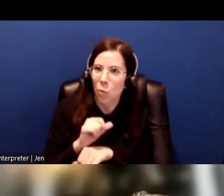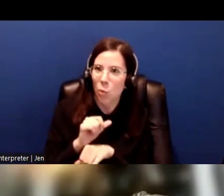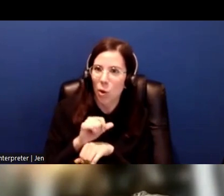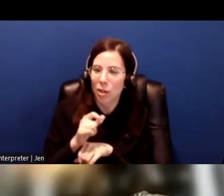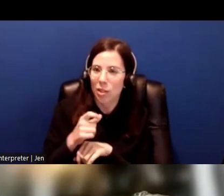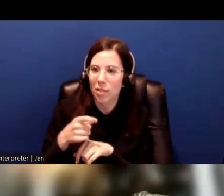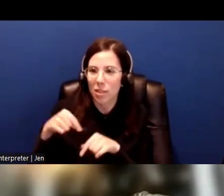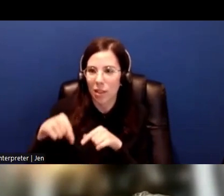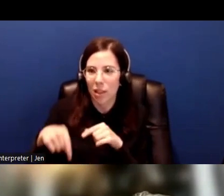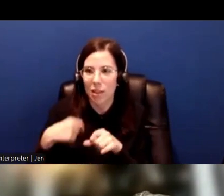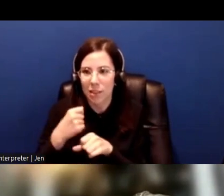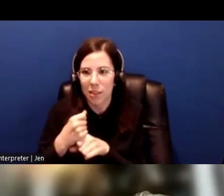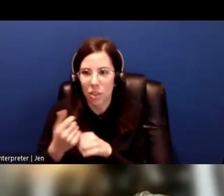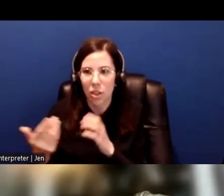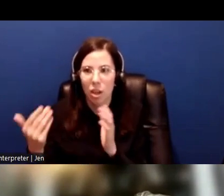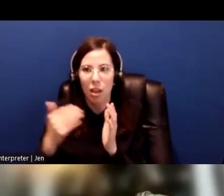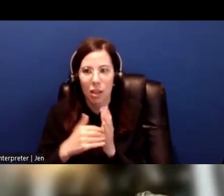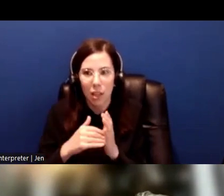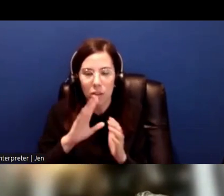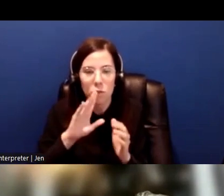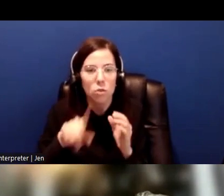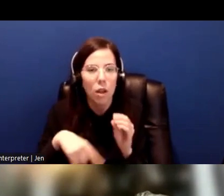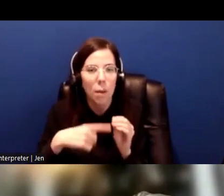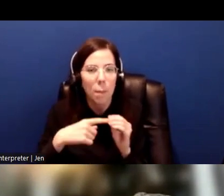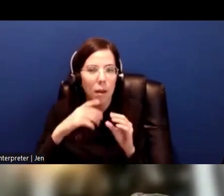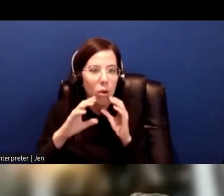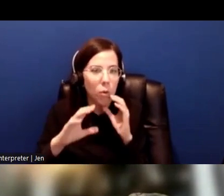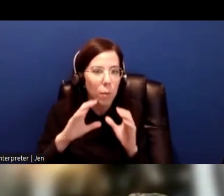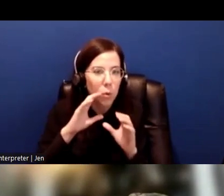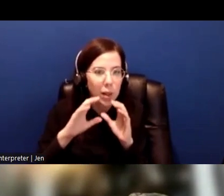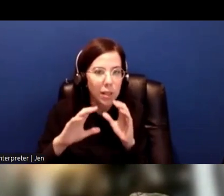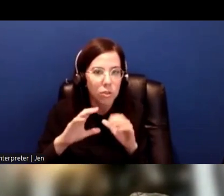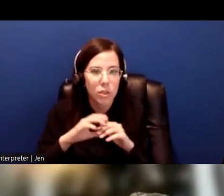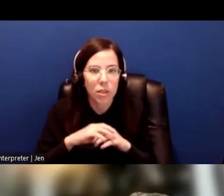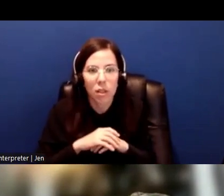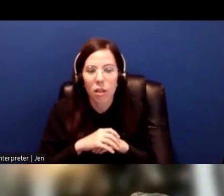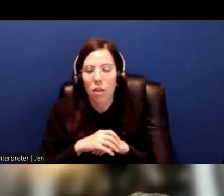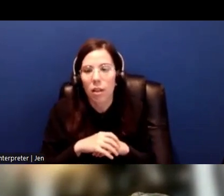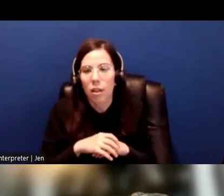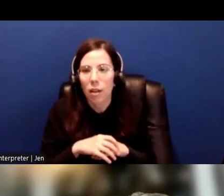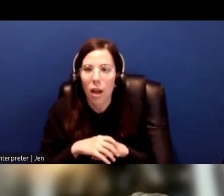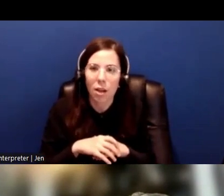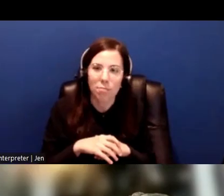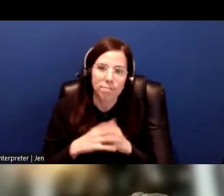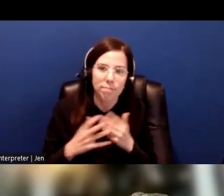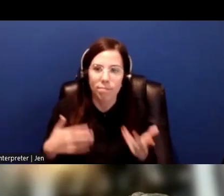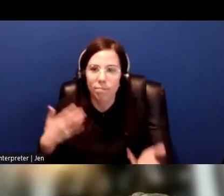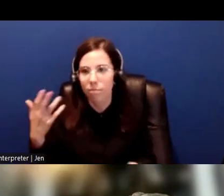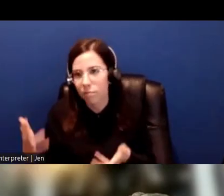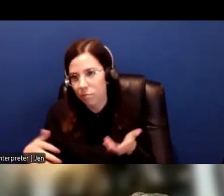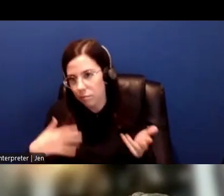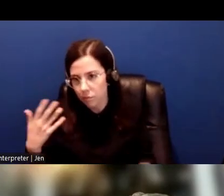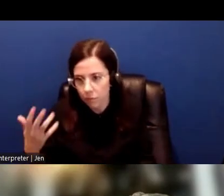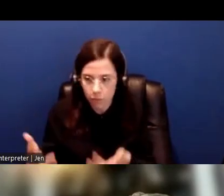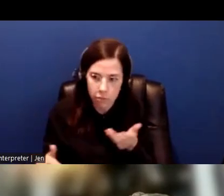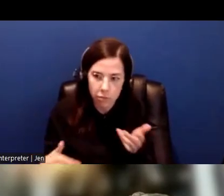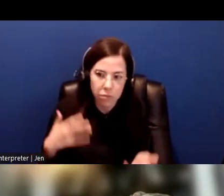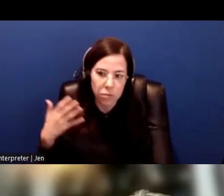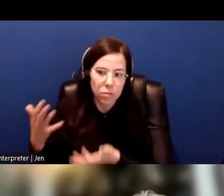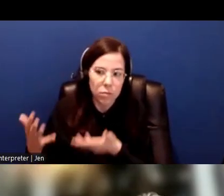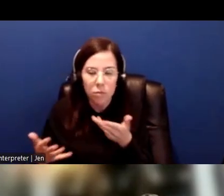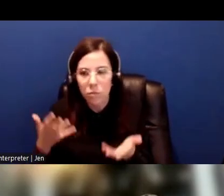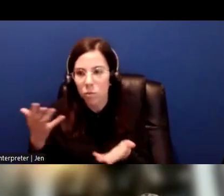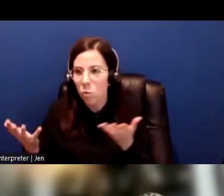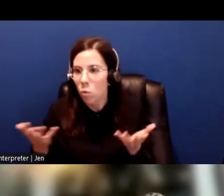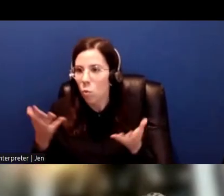to this communication, sort of what civilian attorneys, what civilian advocates need